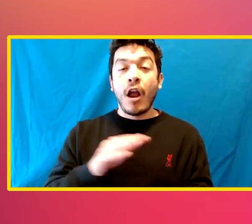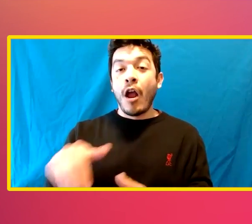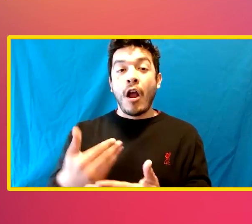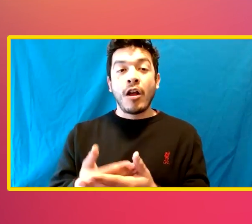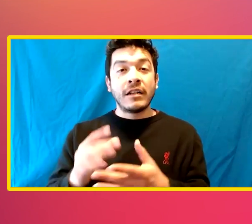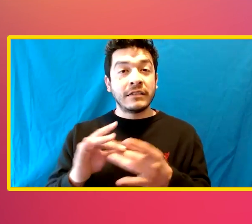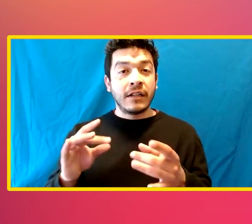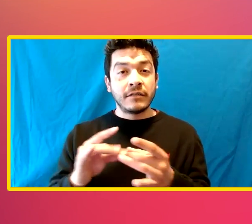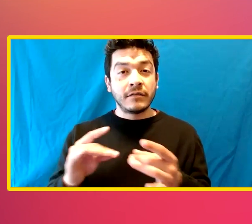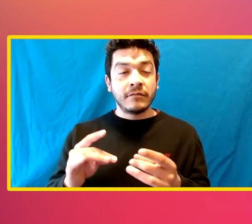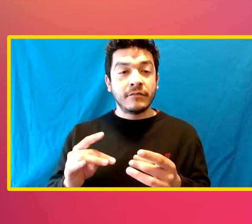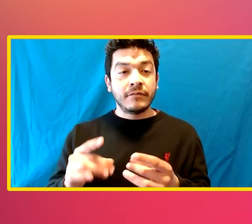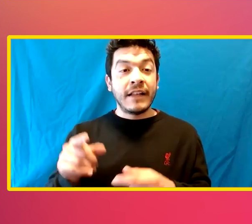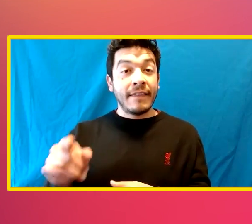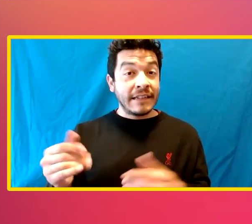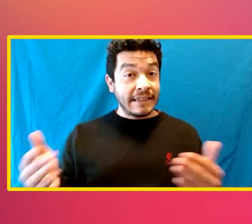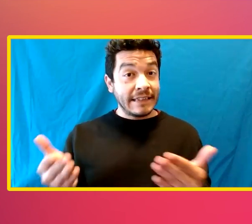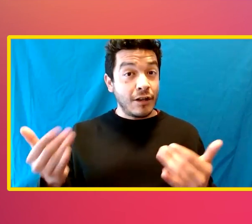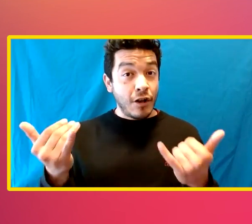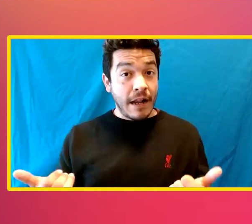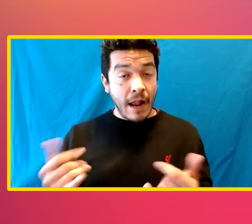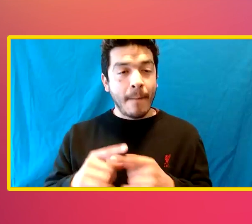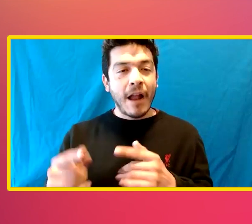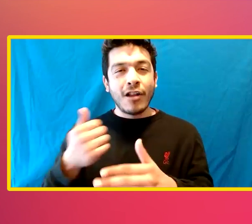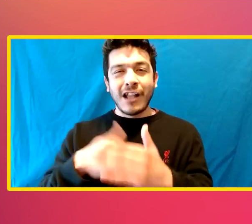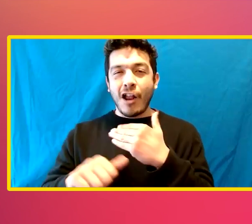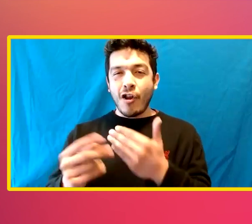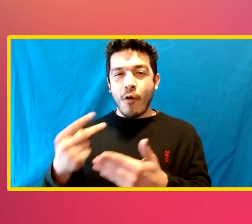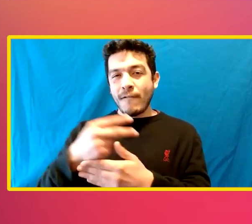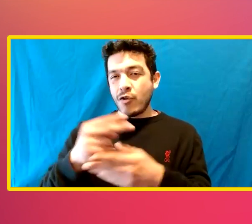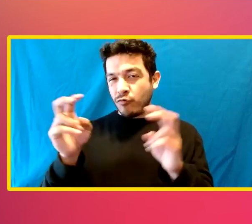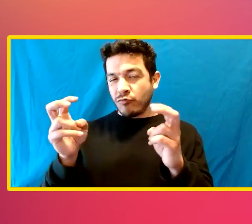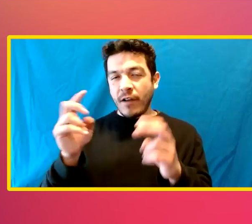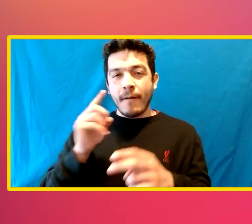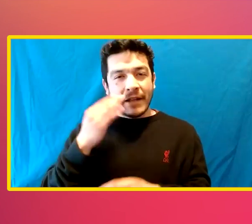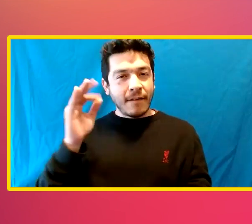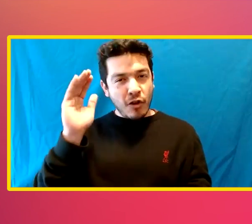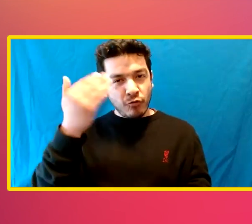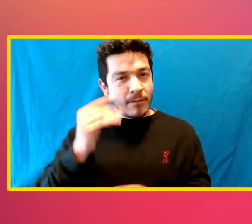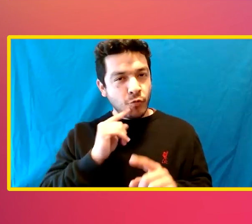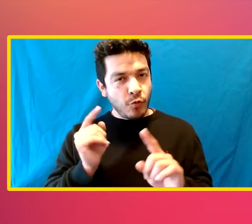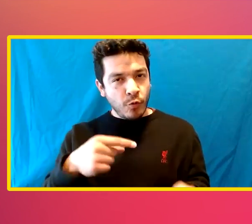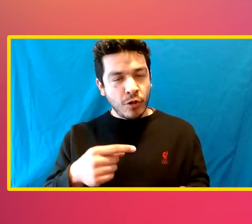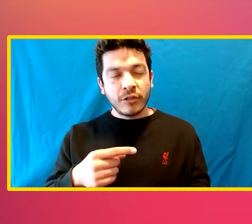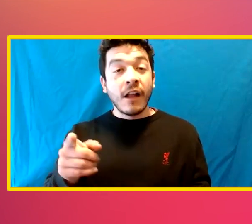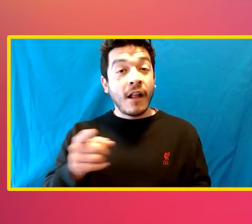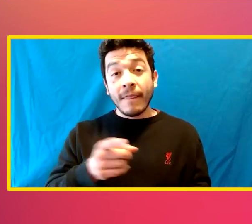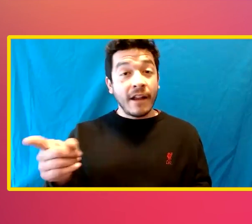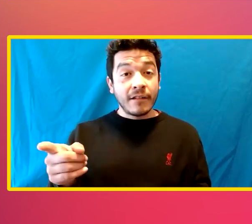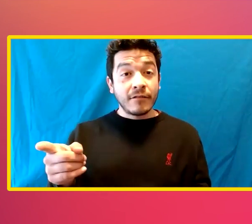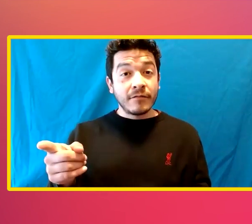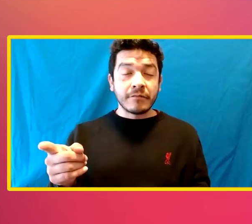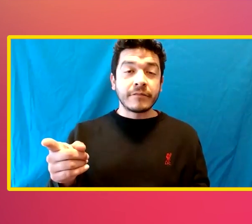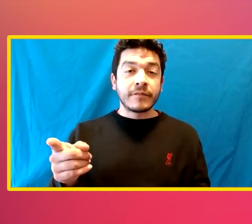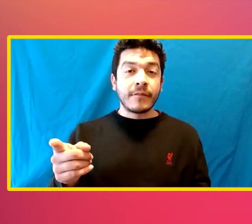says, yeah, this is here now, but it's under review in light of Trump's executive orders. They are,